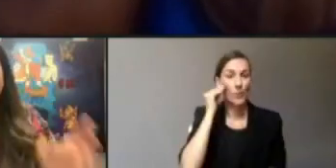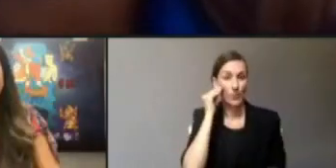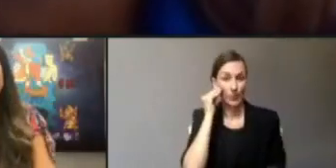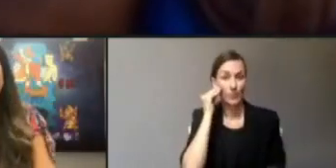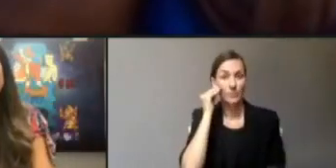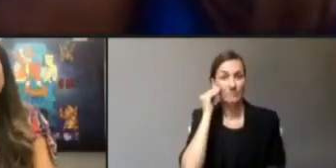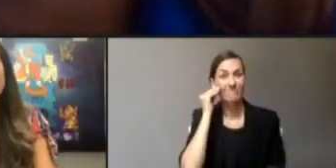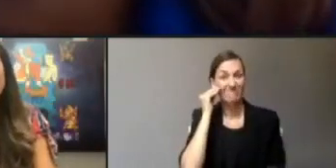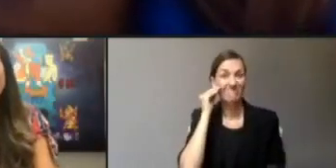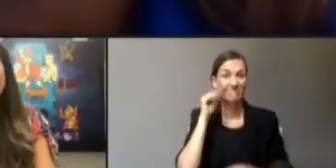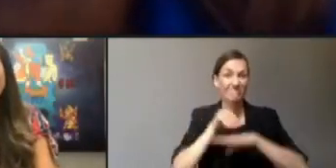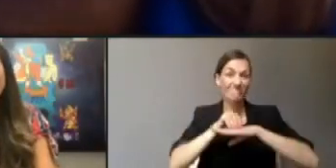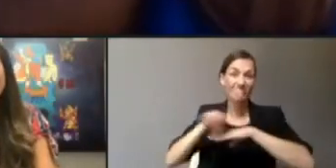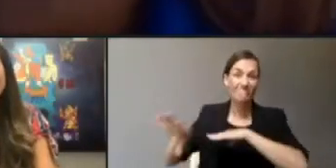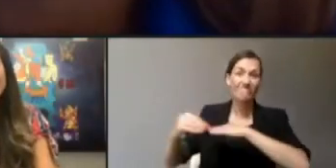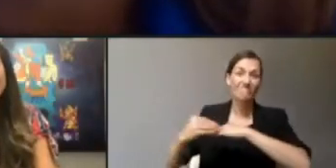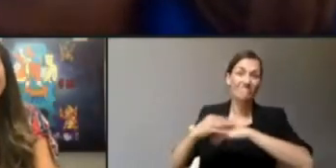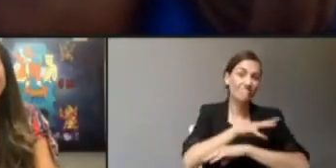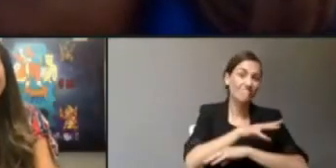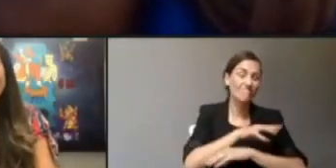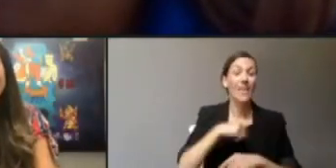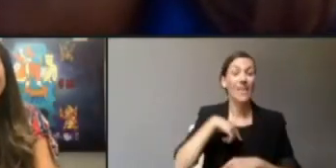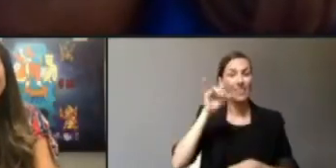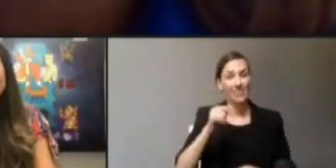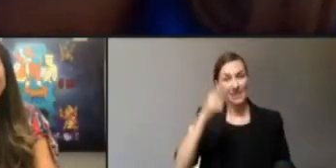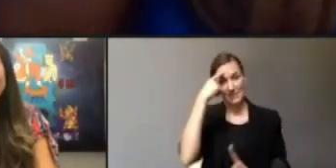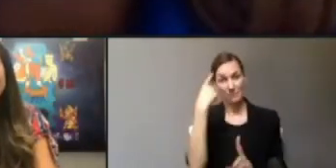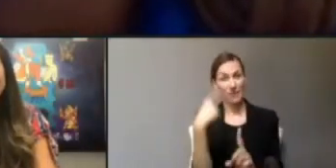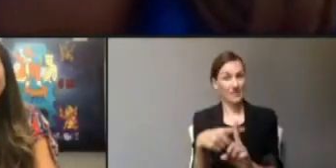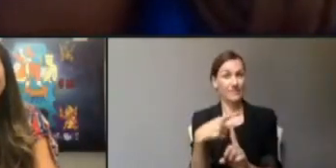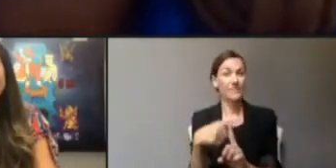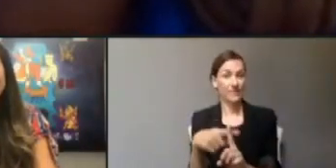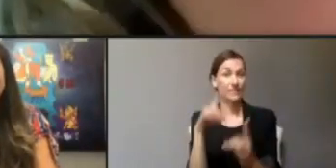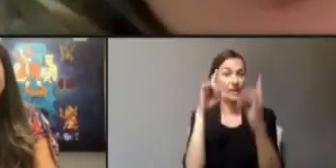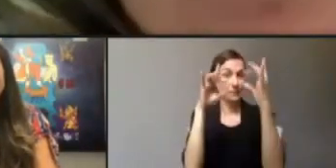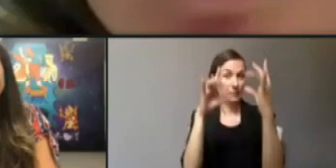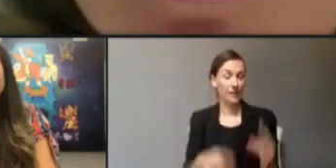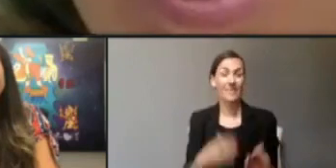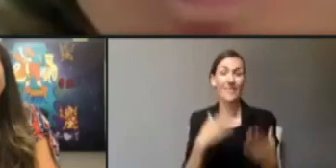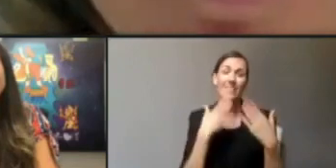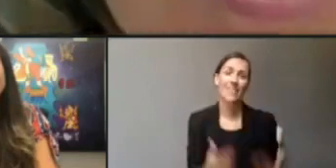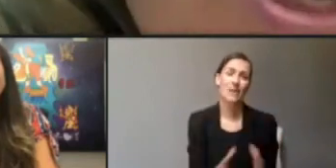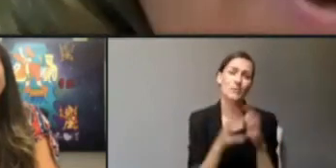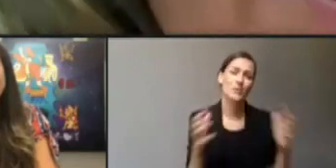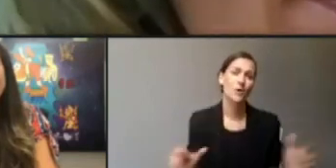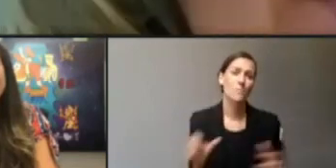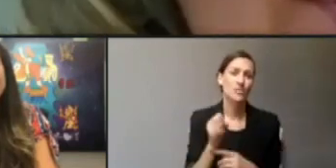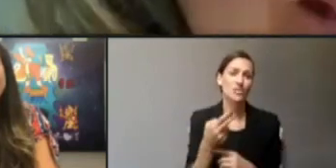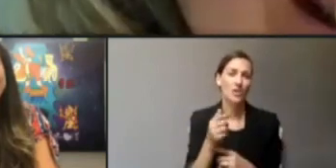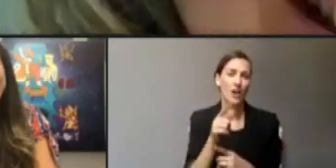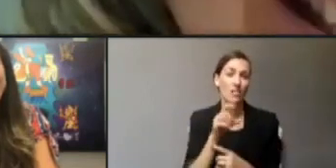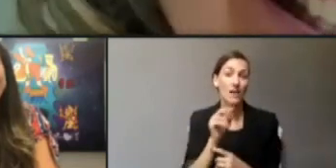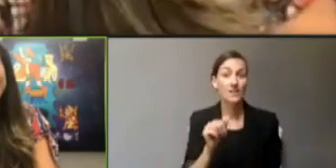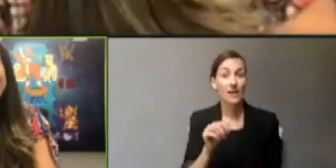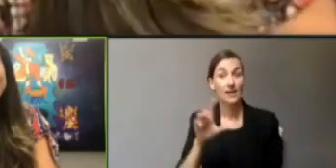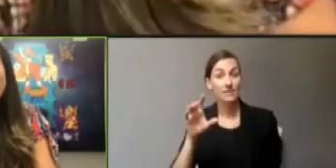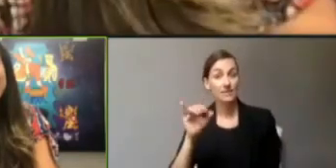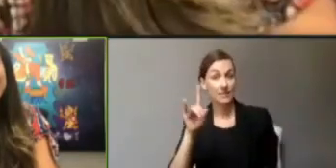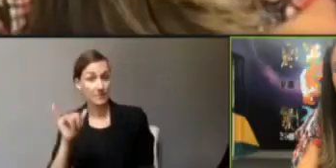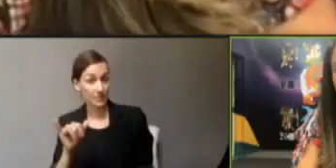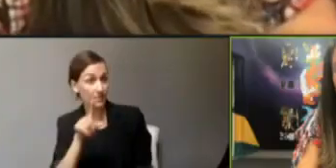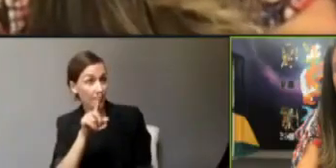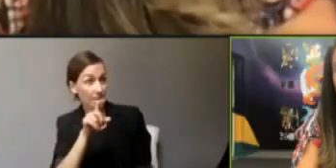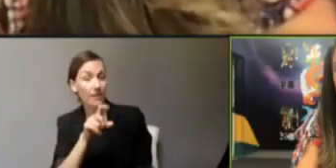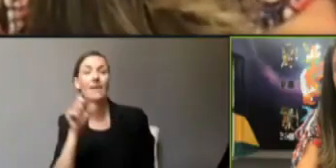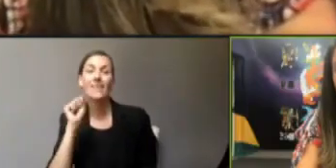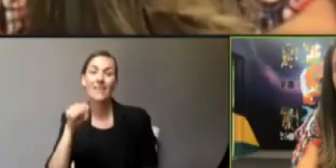into their homes as well, and that's been a very positive feedback that we've gotten. Yep. Great, thank you so much, Shalonda. Cindy? Absolutely. Yeah, thank you so